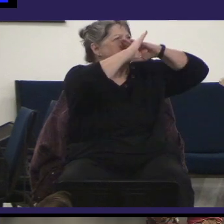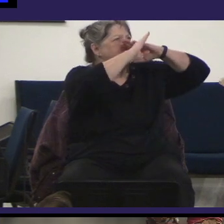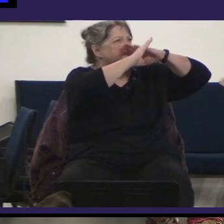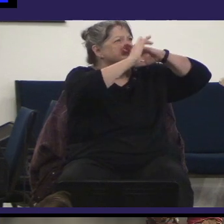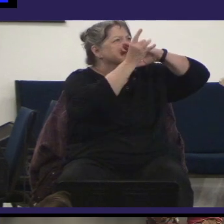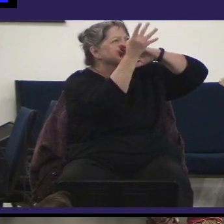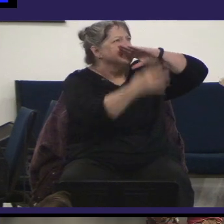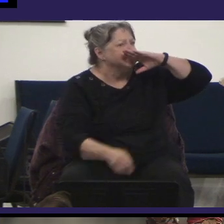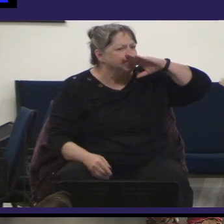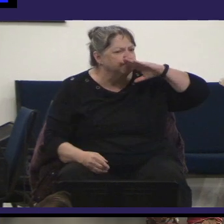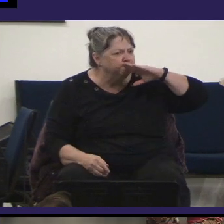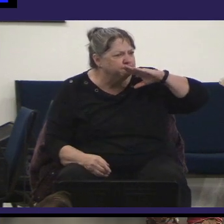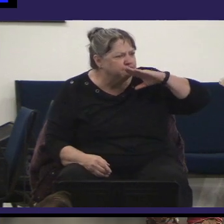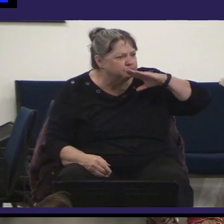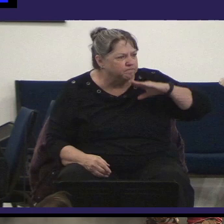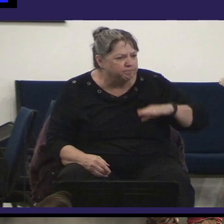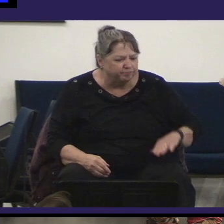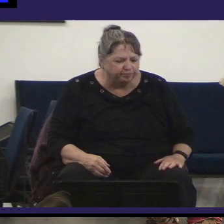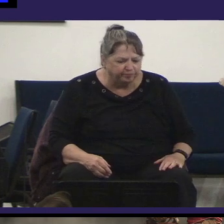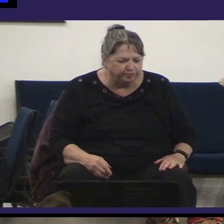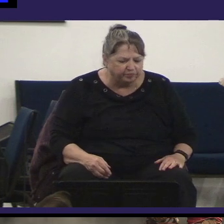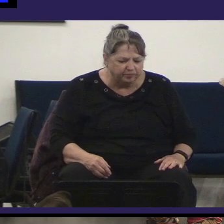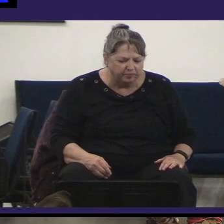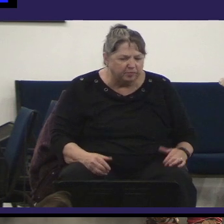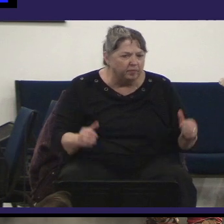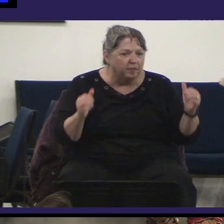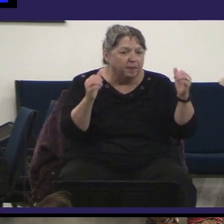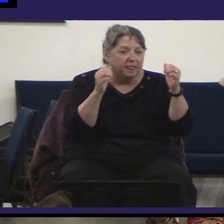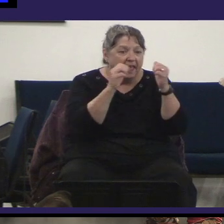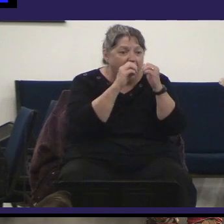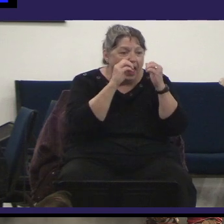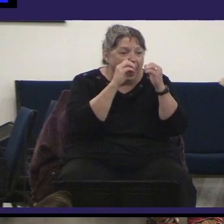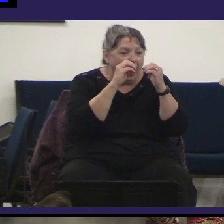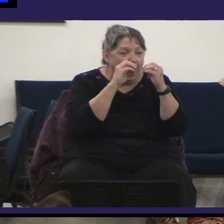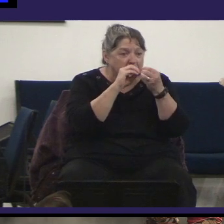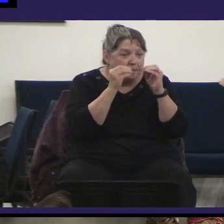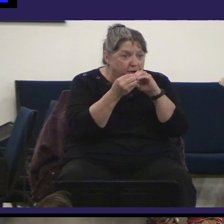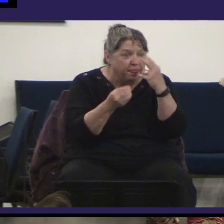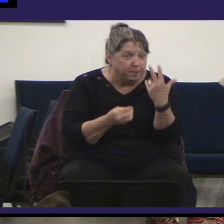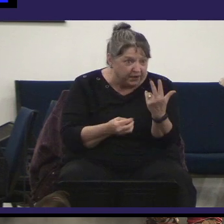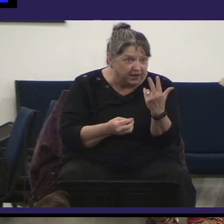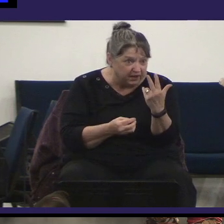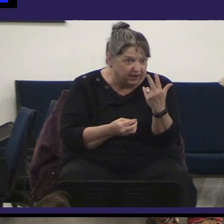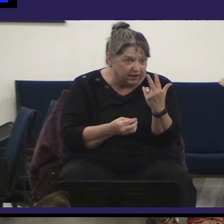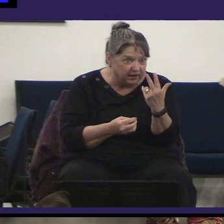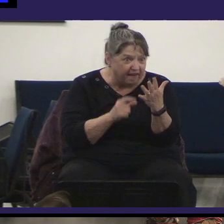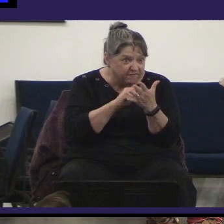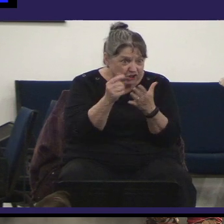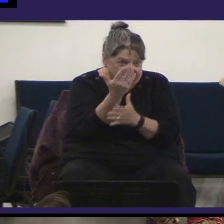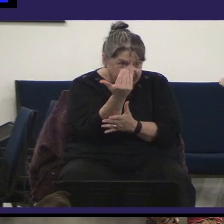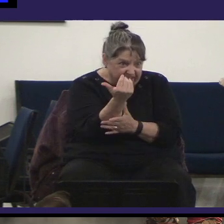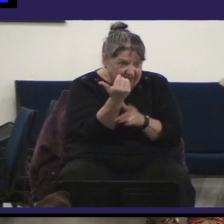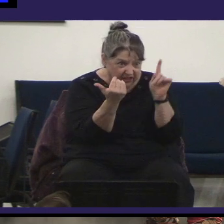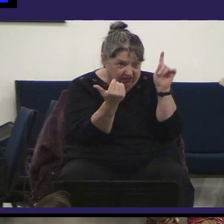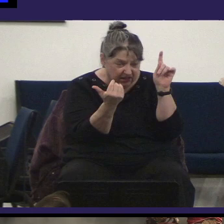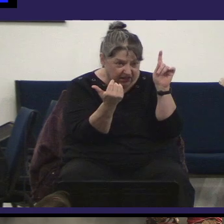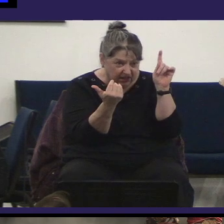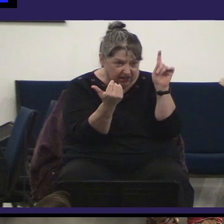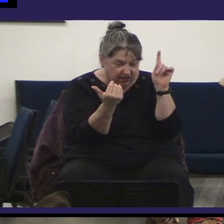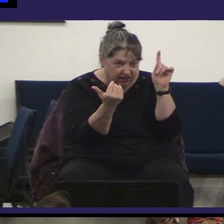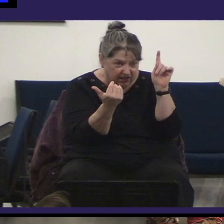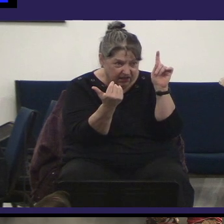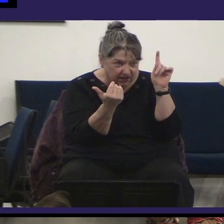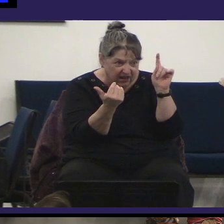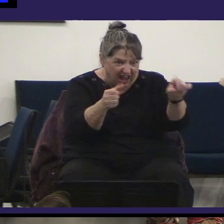15. He says, and with your feet fitted, with the readiness that comes from the gospel